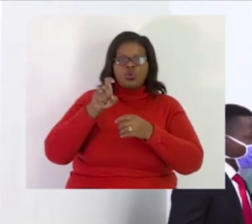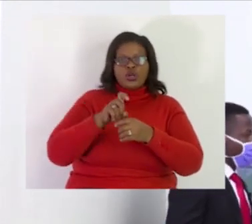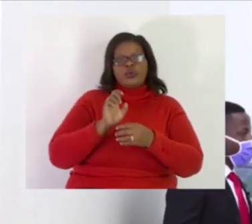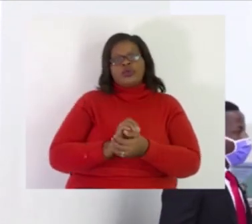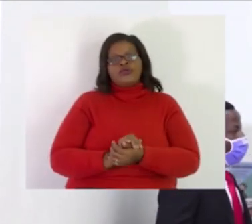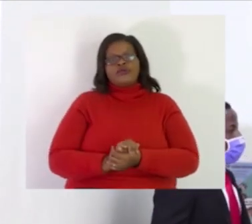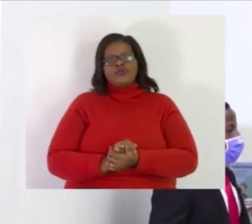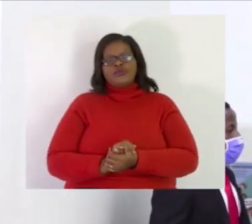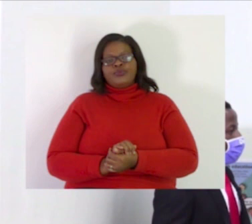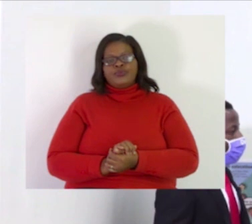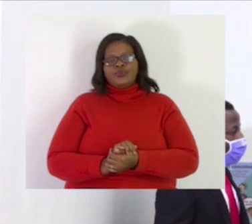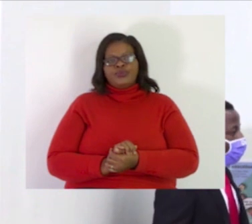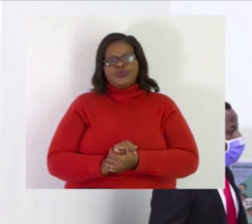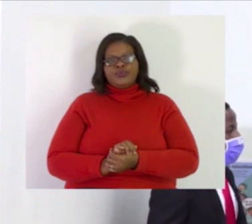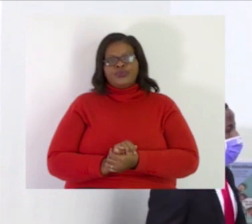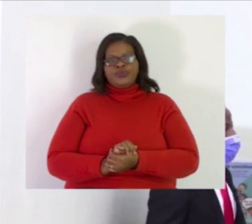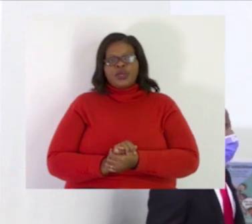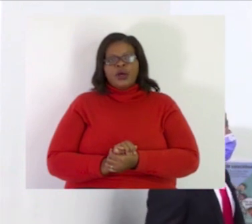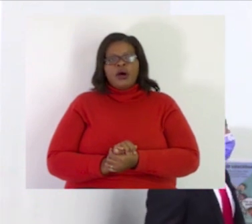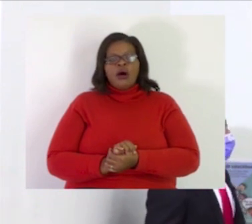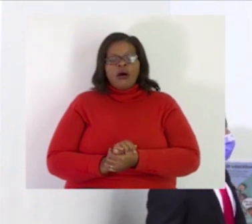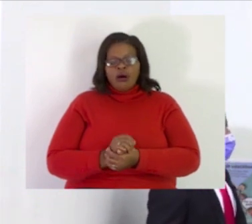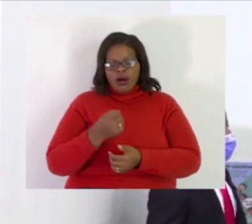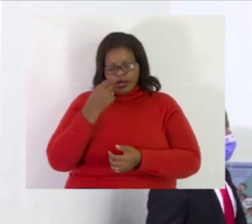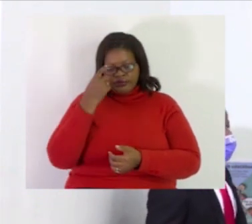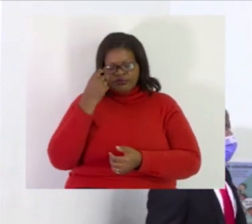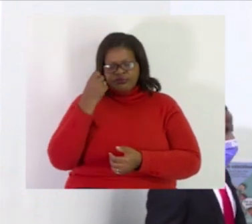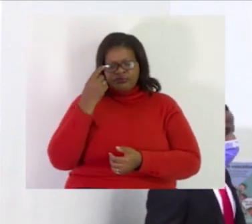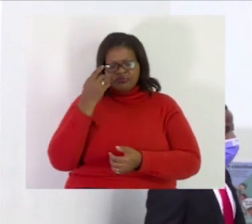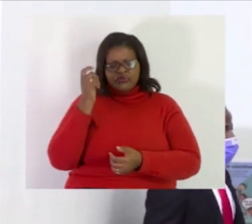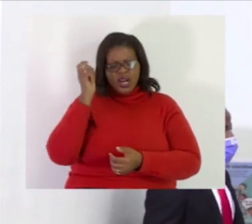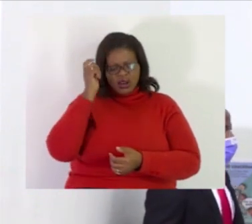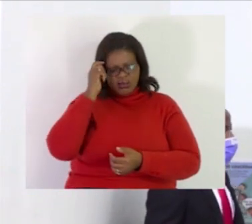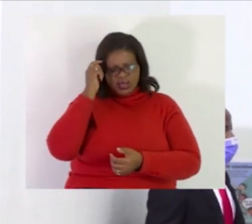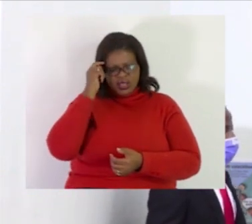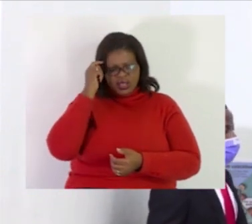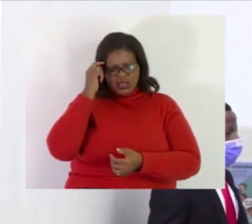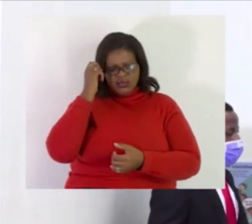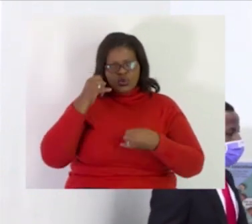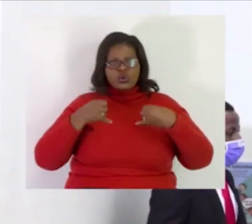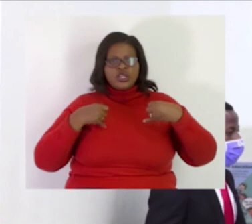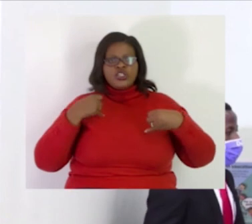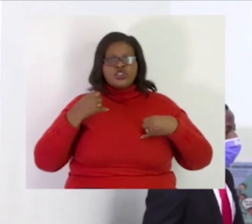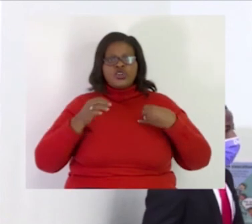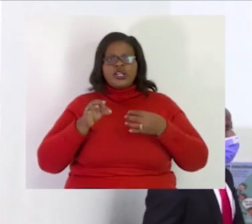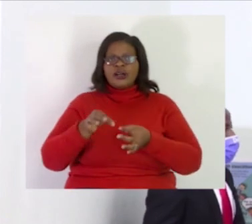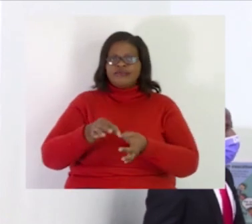off. So I believe you have enjoyed this